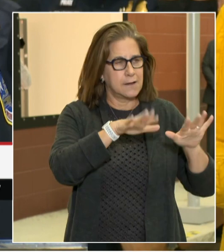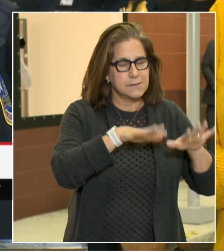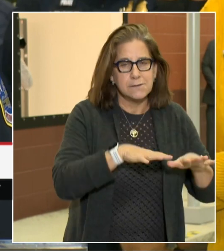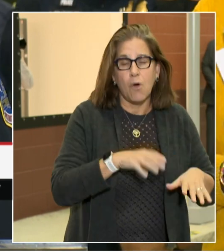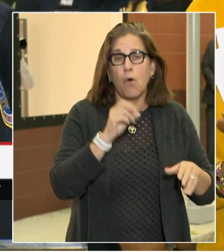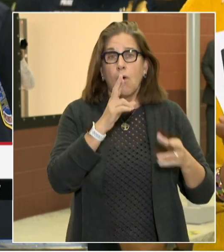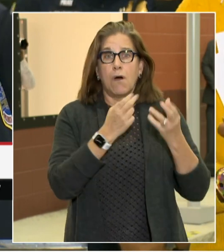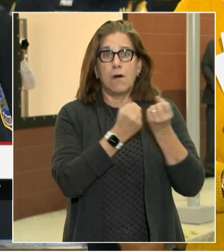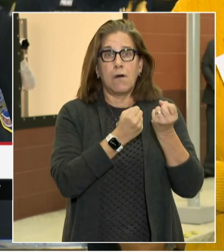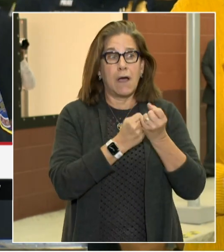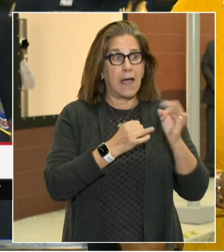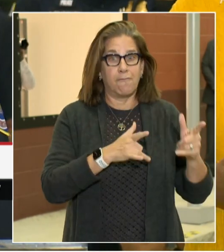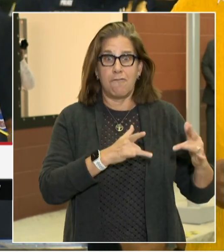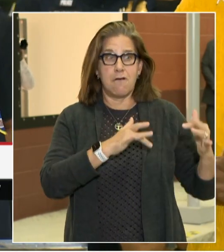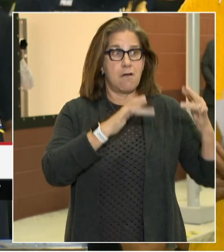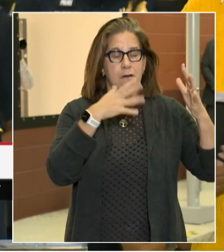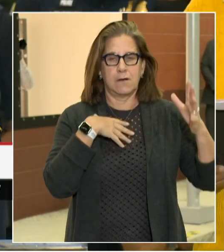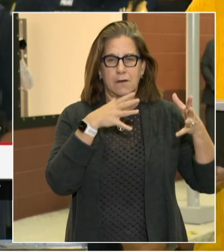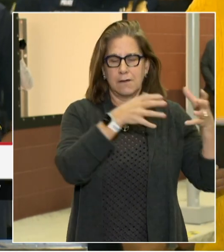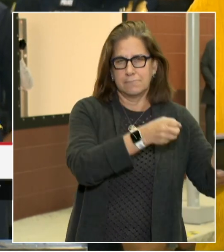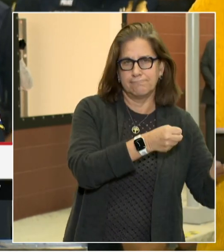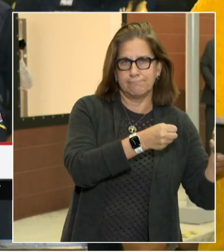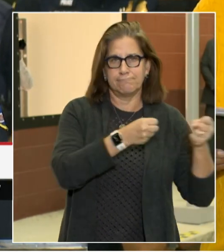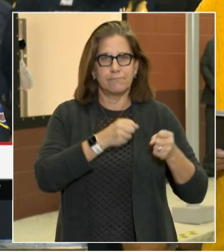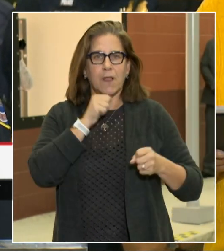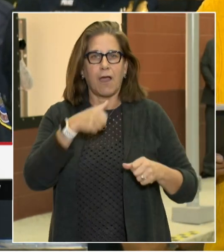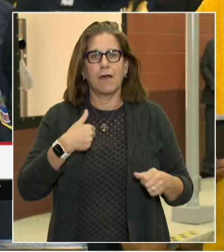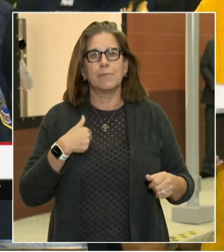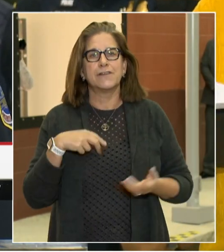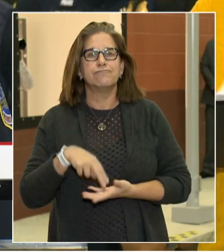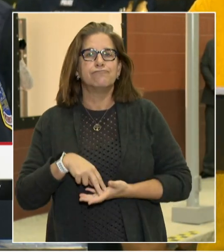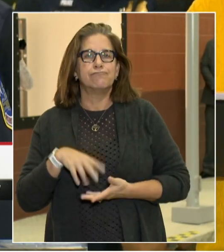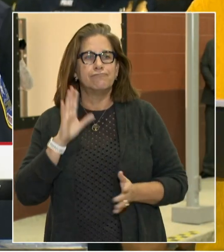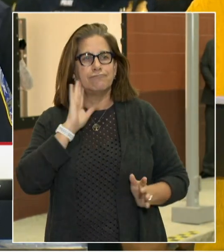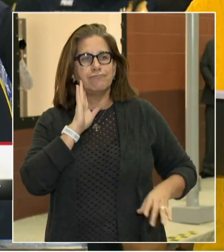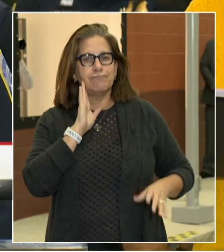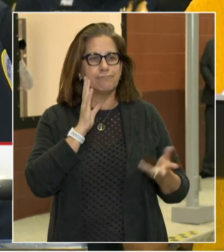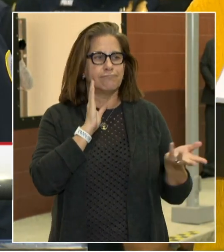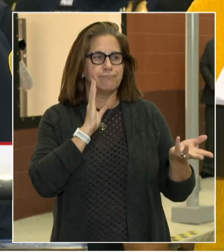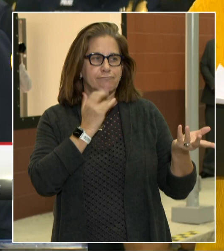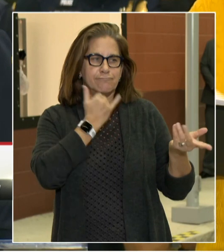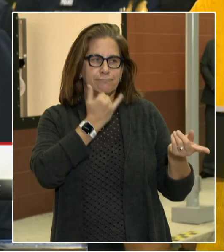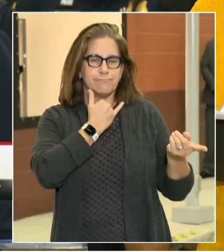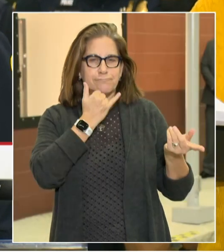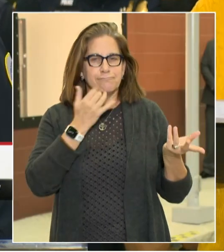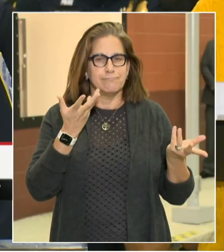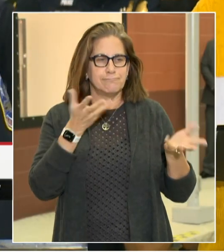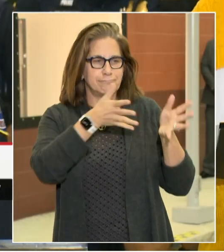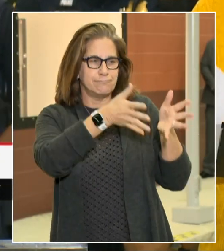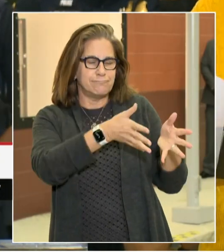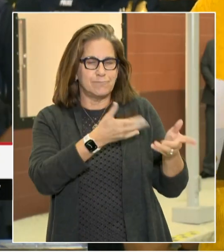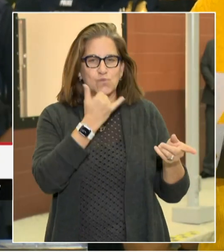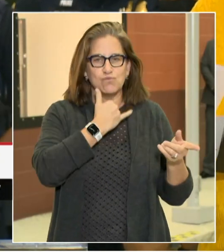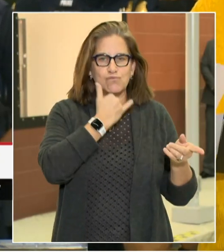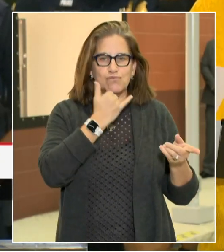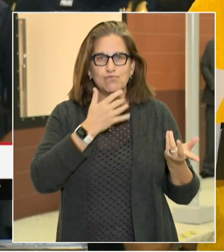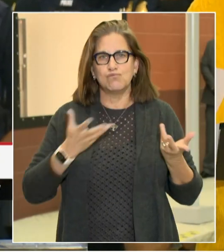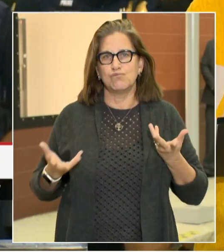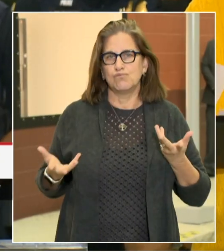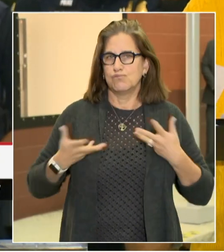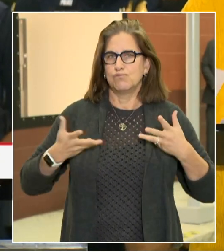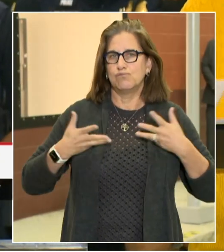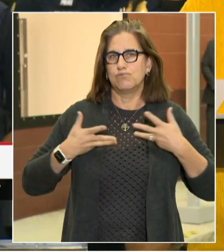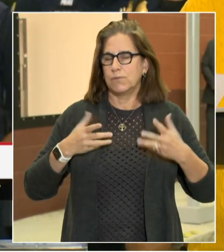to having all members trained, the officer knows that other officers will not stand by and allow misconduct to